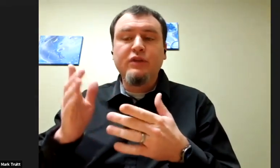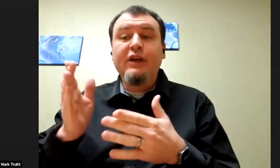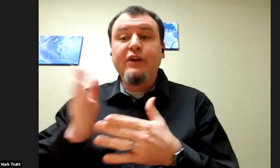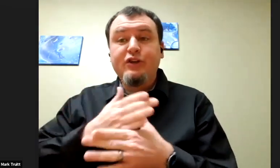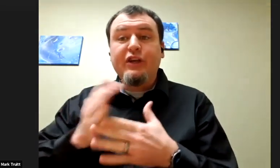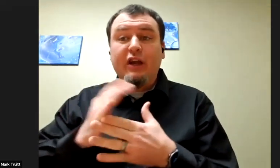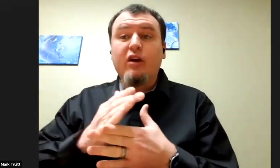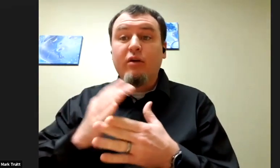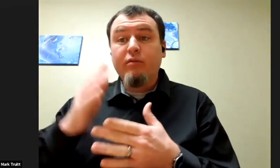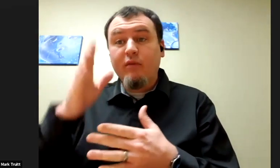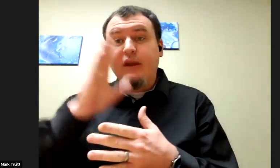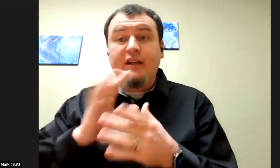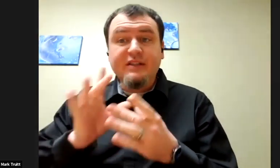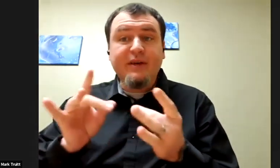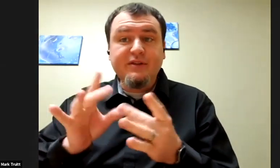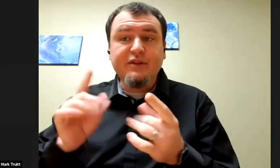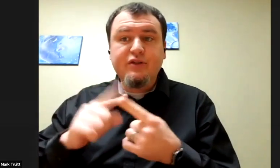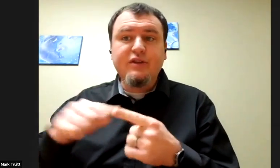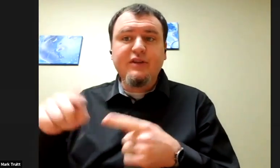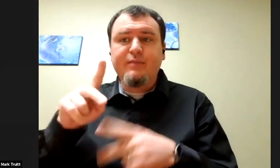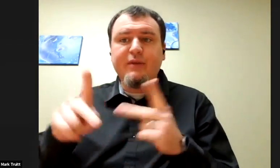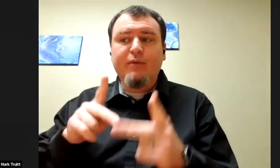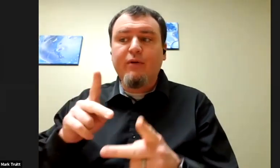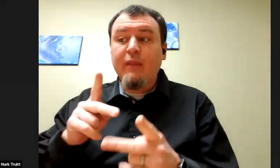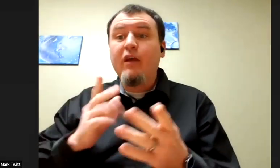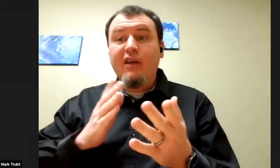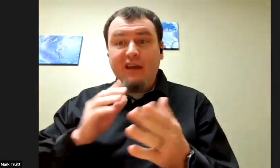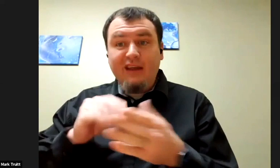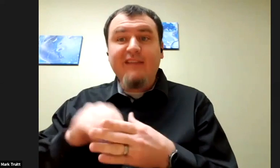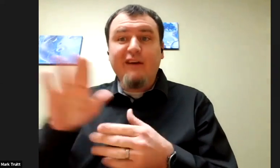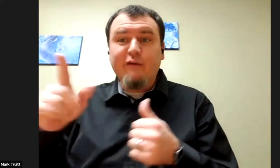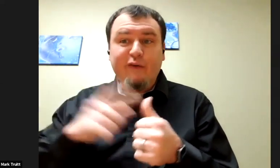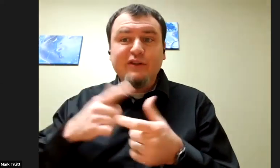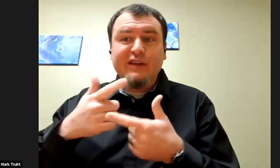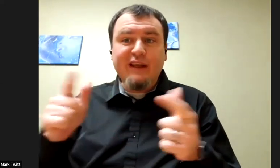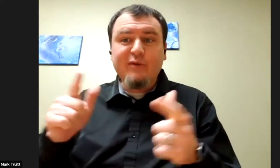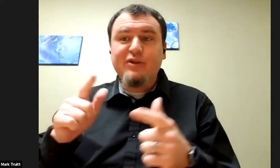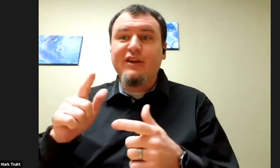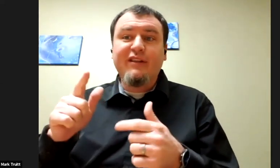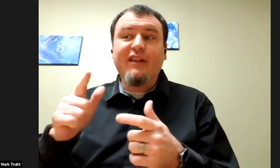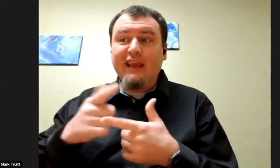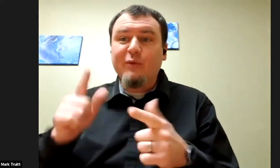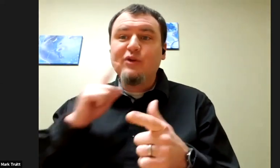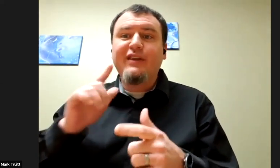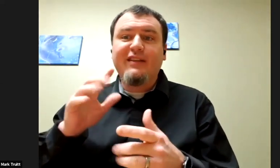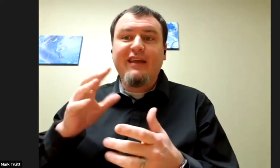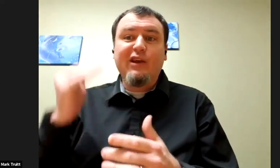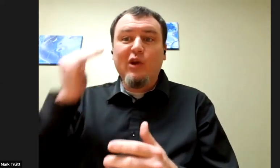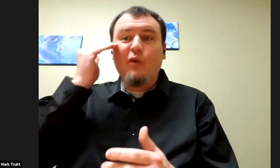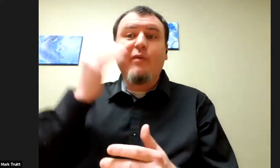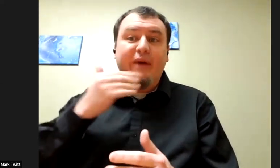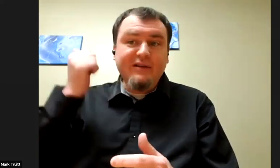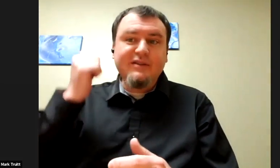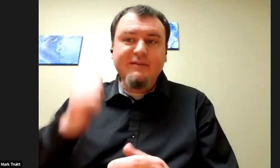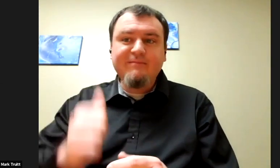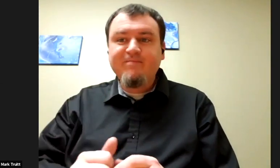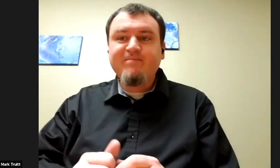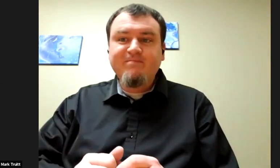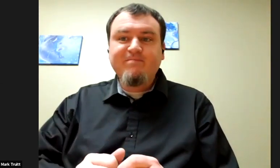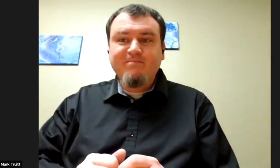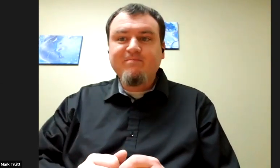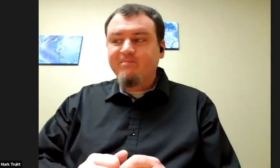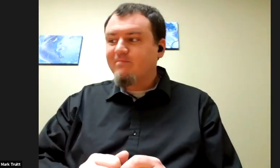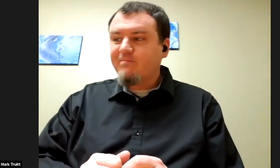to share God's message to these people in their first language, in the language that they know the best.